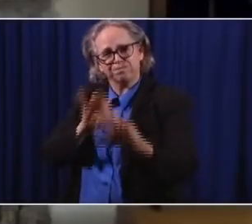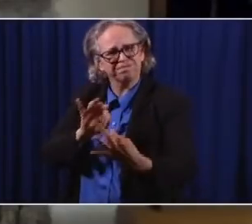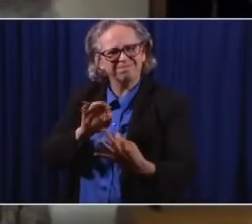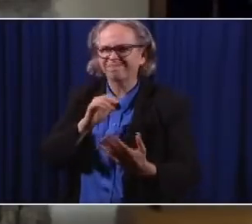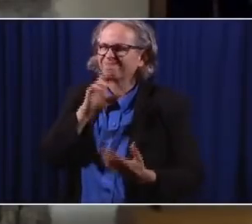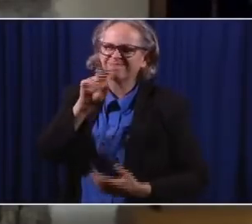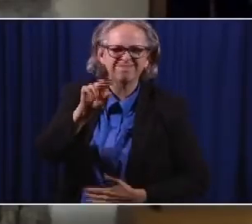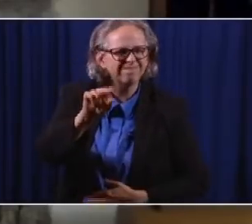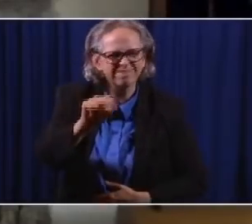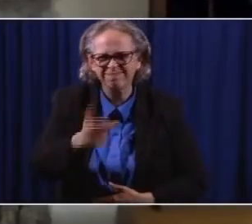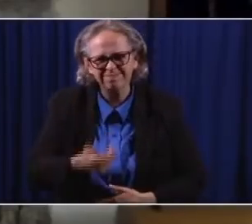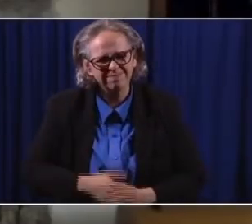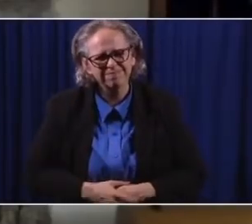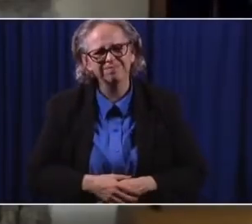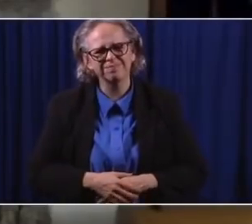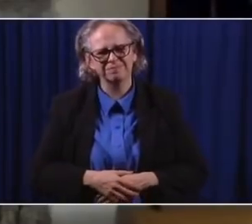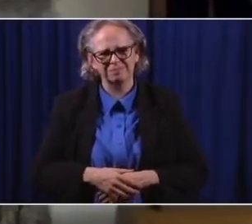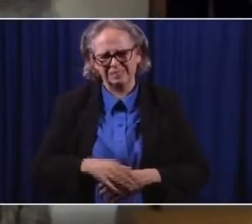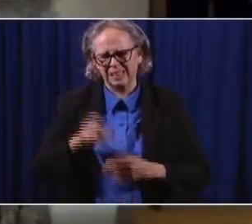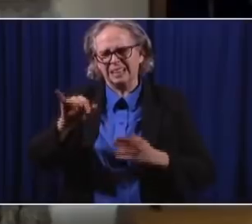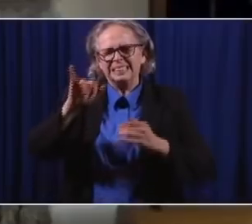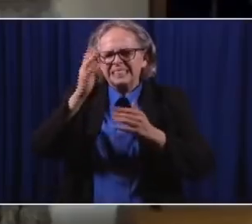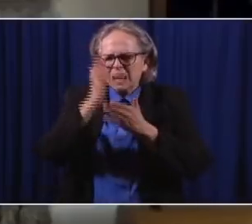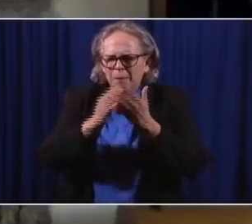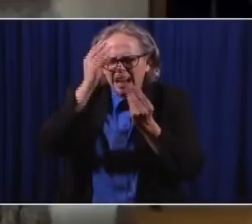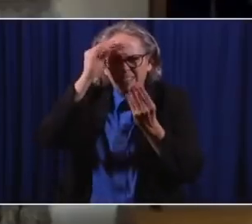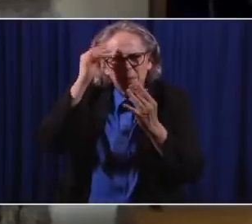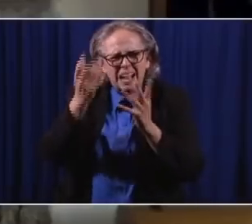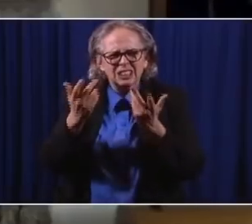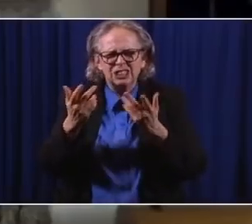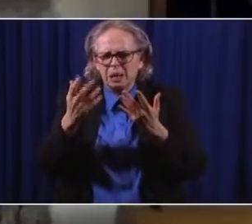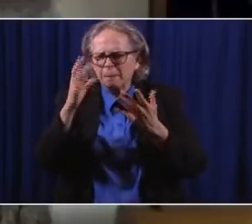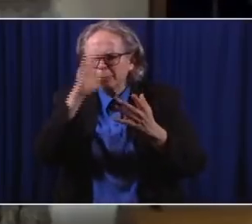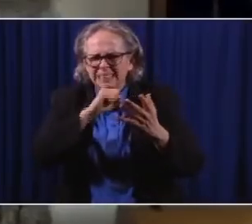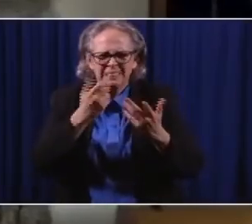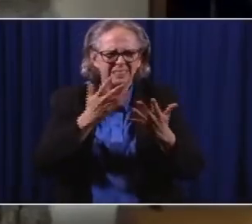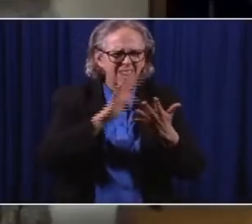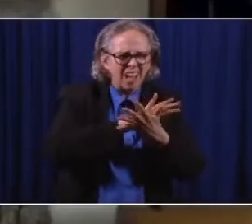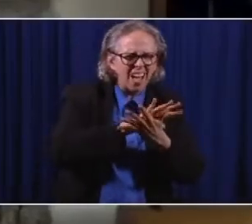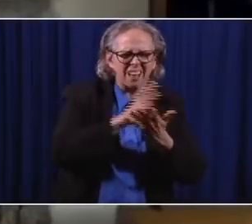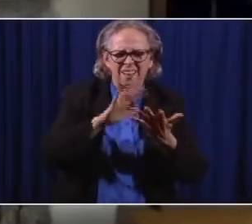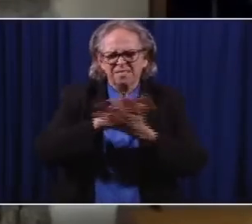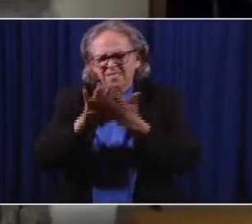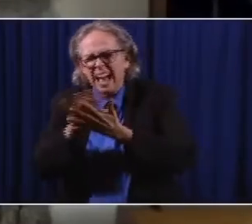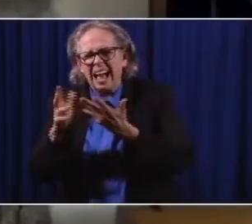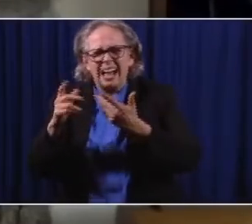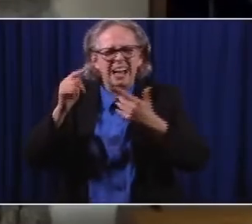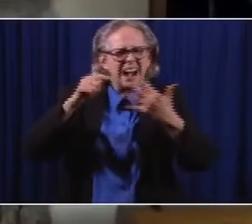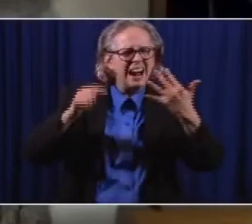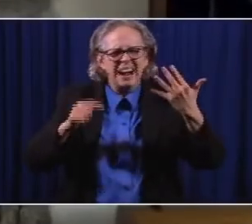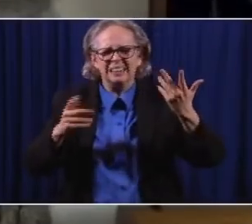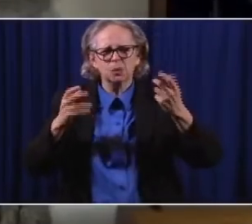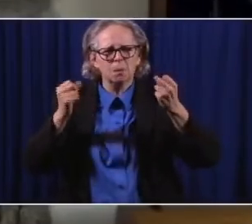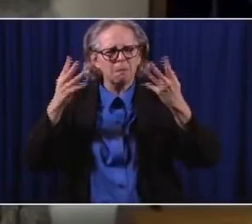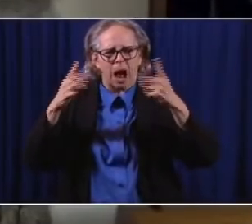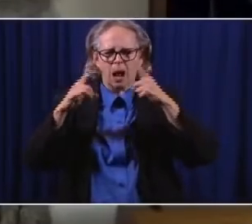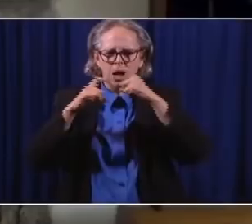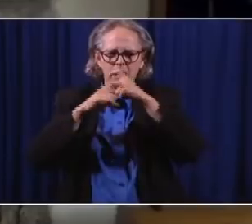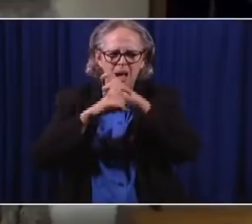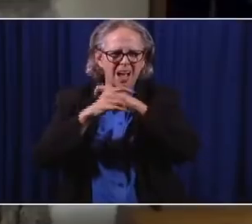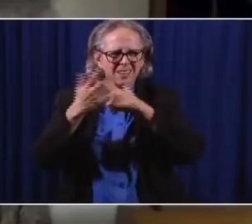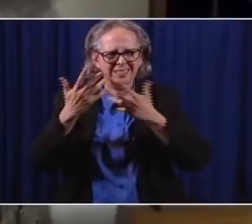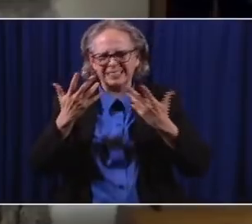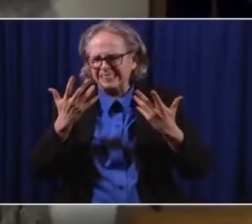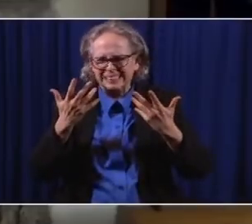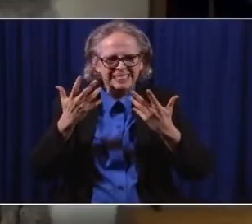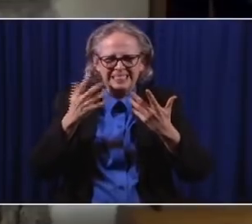may have some better information, but it's not going to be, certainly not going to be definitive at all. And so